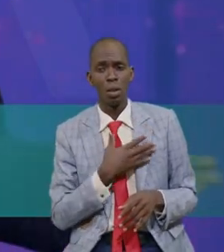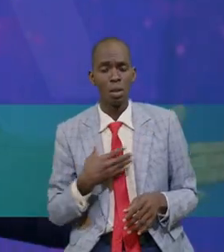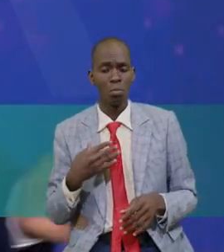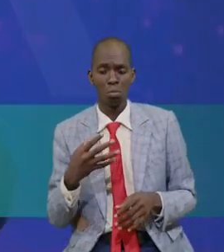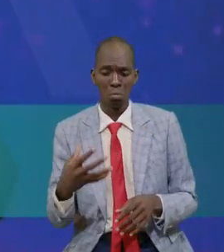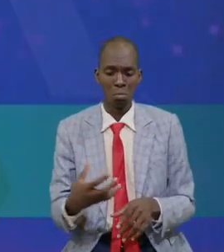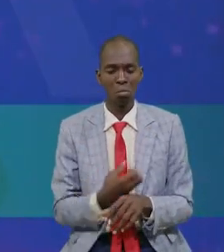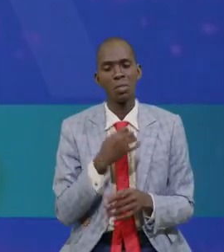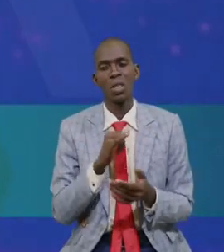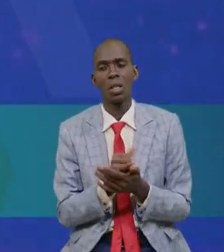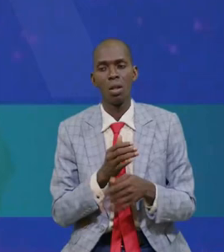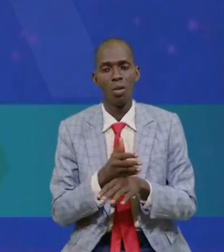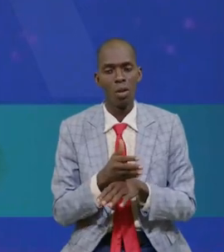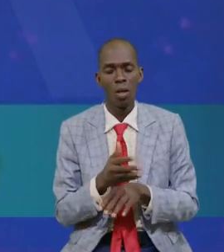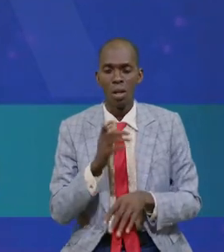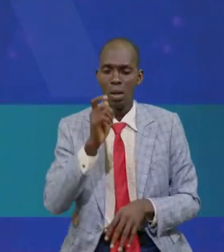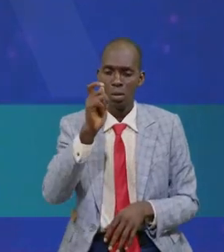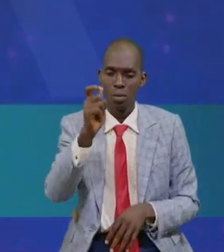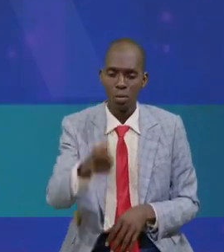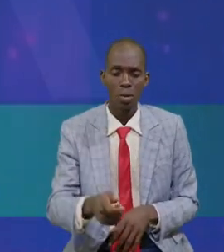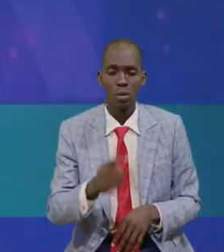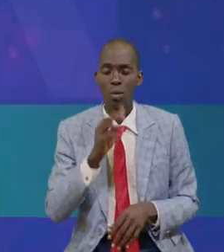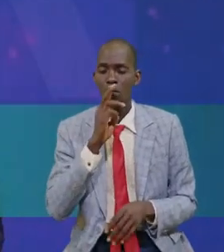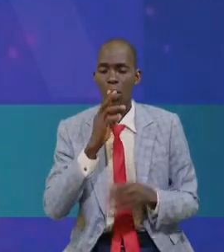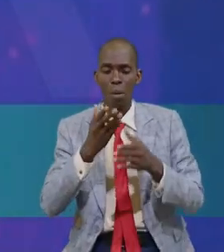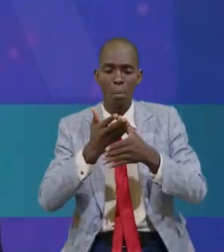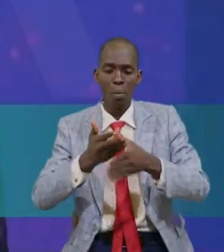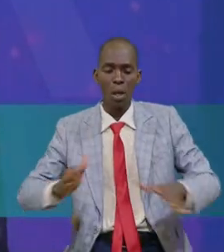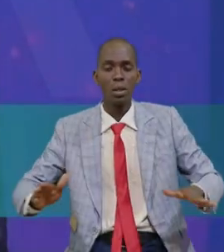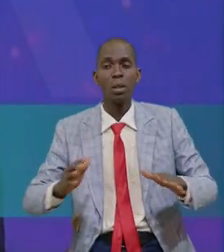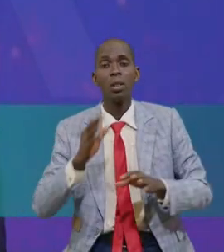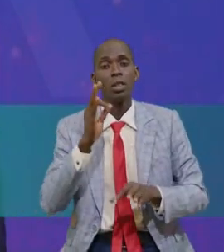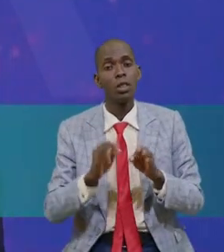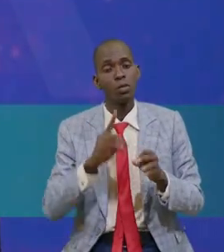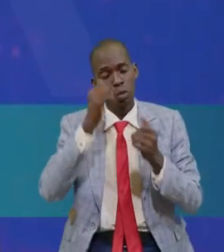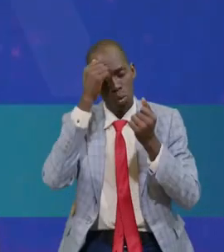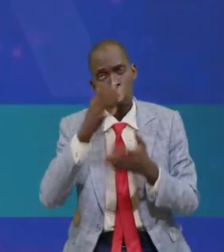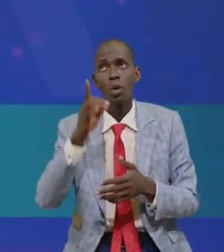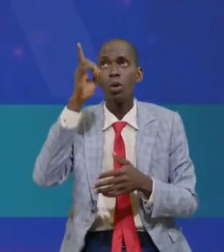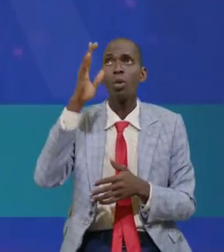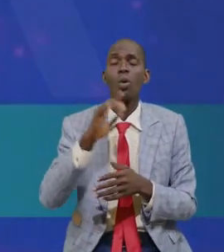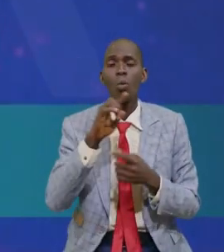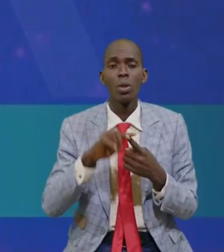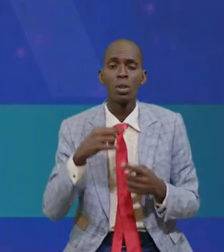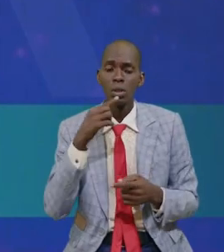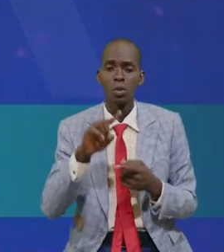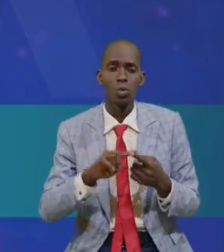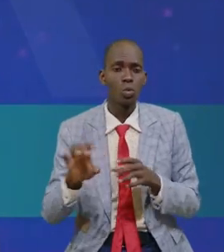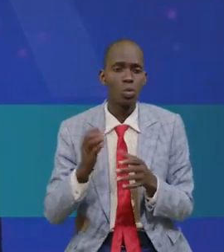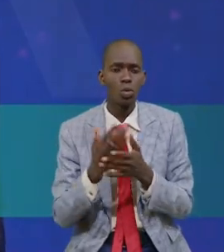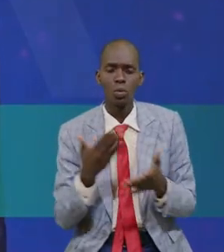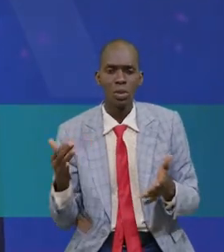and the rod parted. Will you obey God if he told you to do something like that,